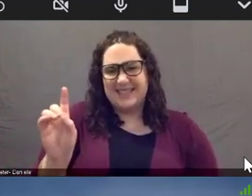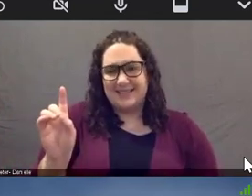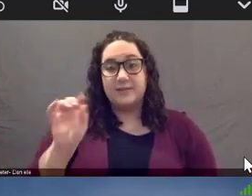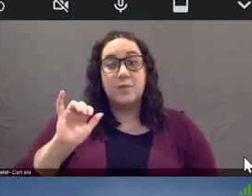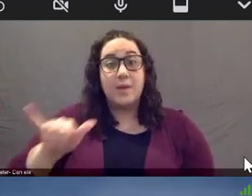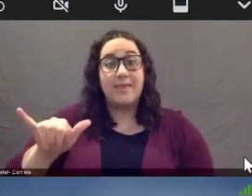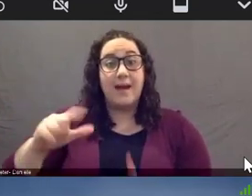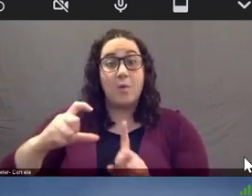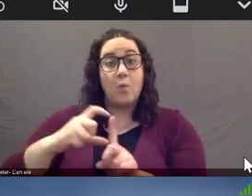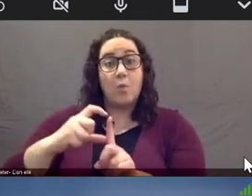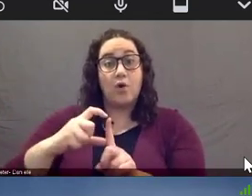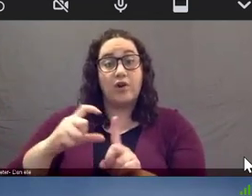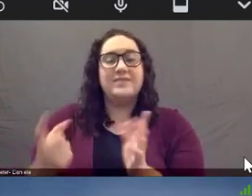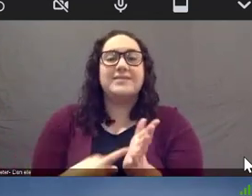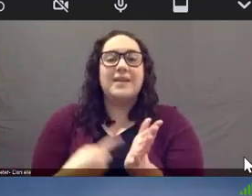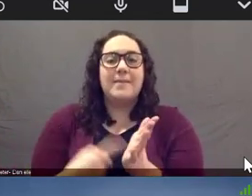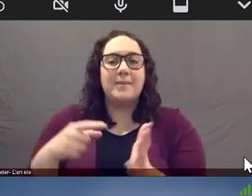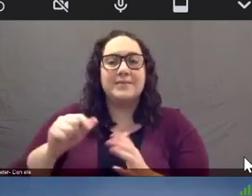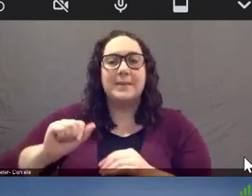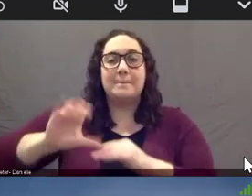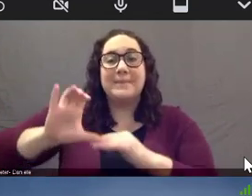whereas specific heat is little c.